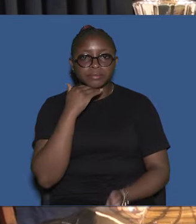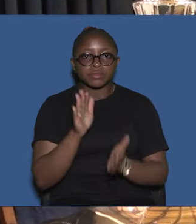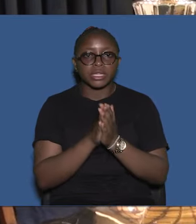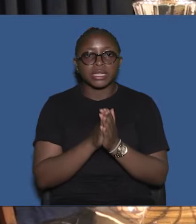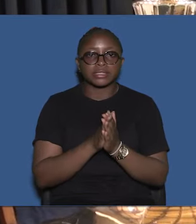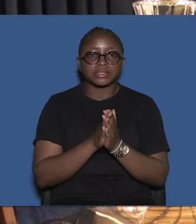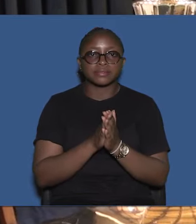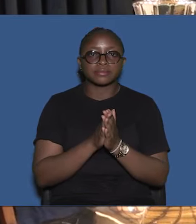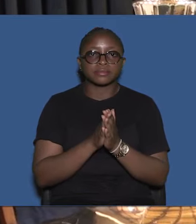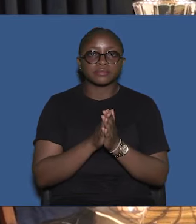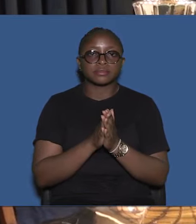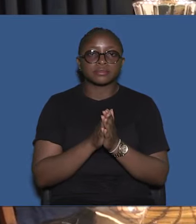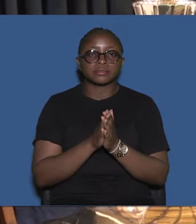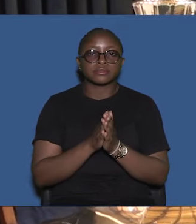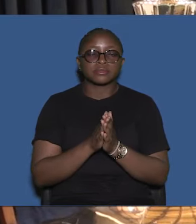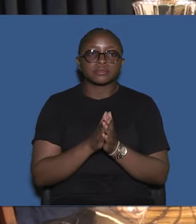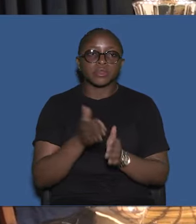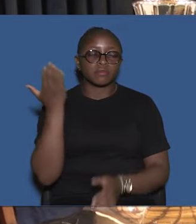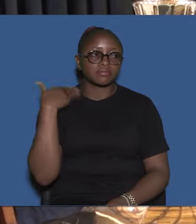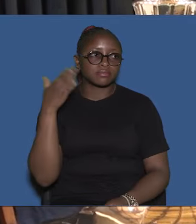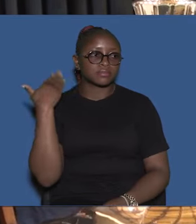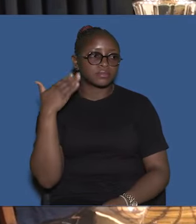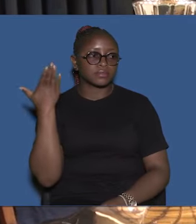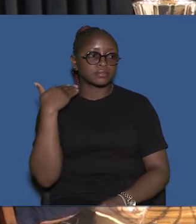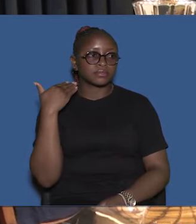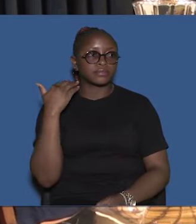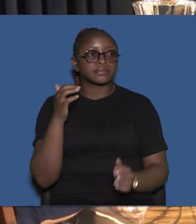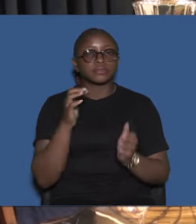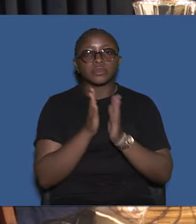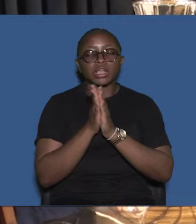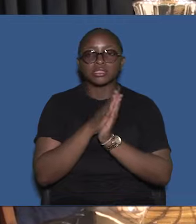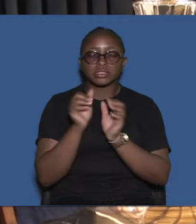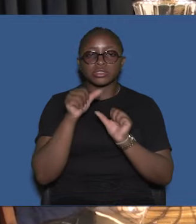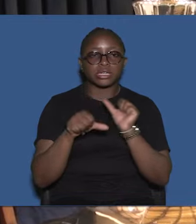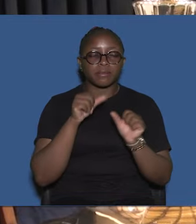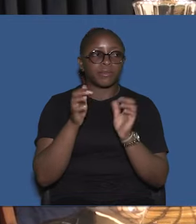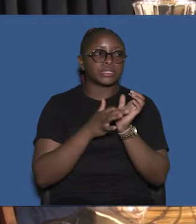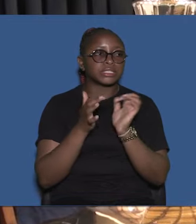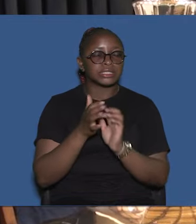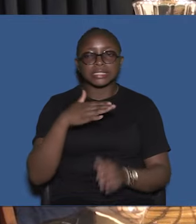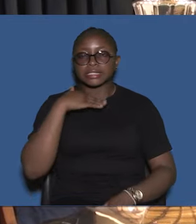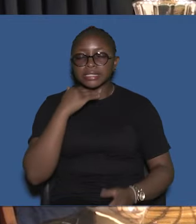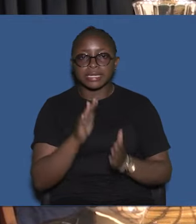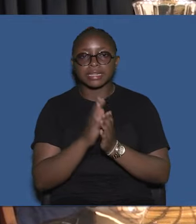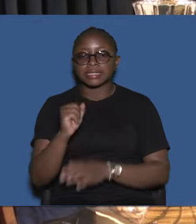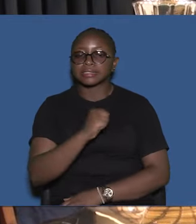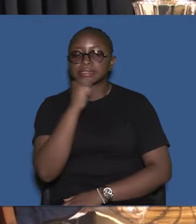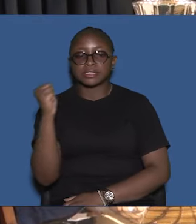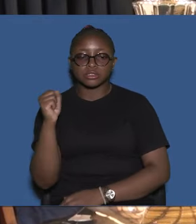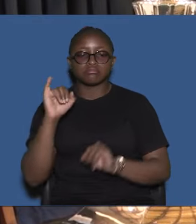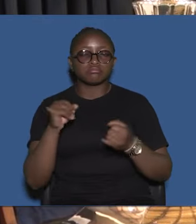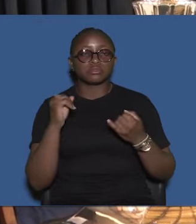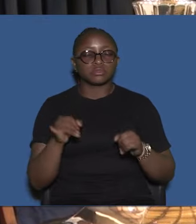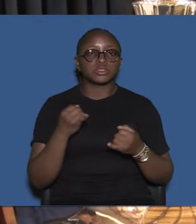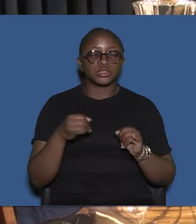first century, Jesus, the stories of Jesus' death and resurrection were still fresh in people's mind. But instead